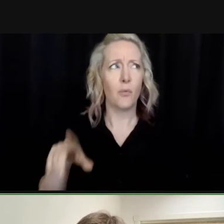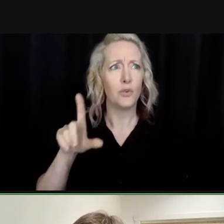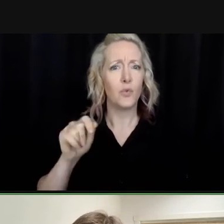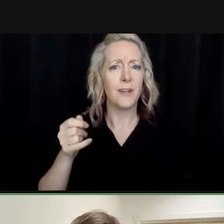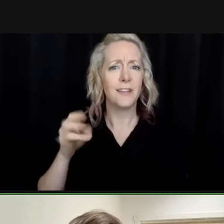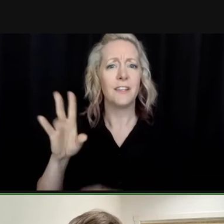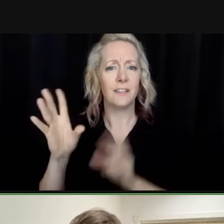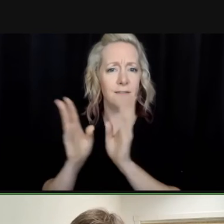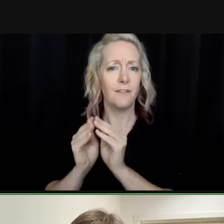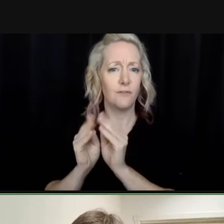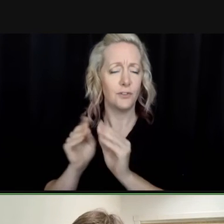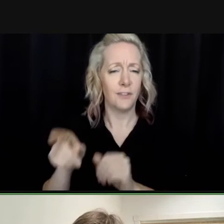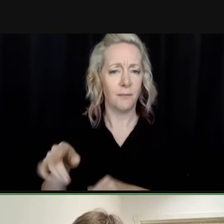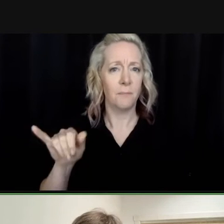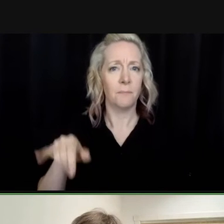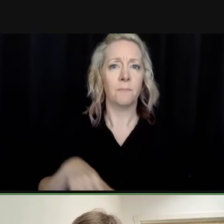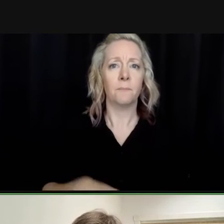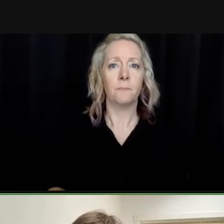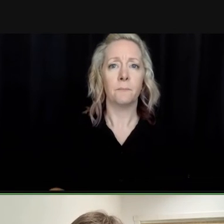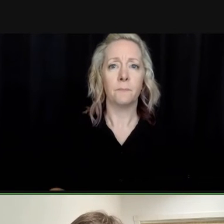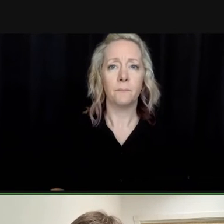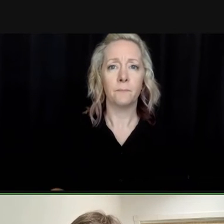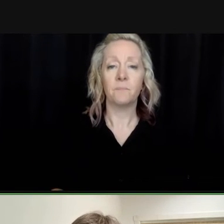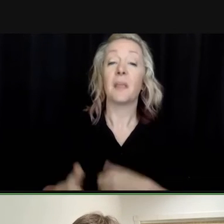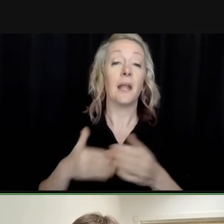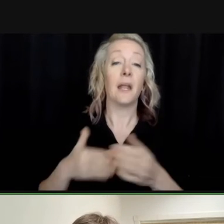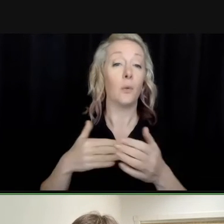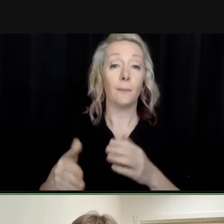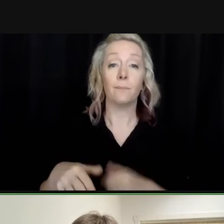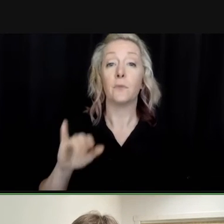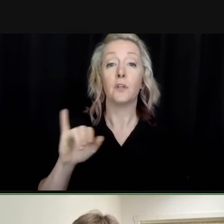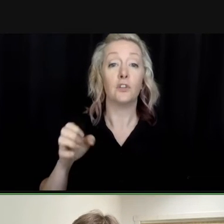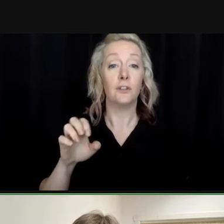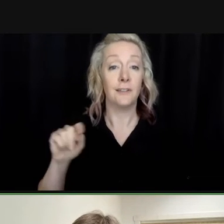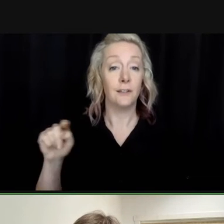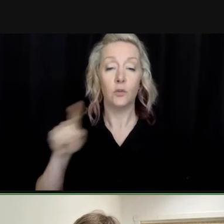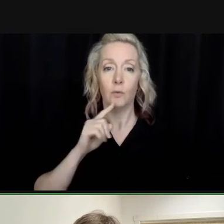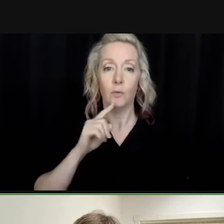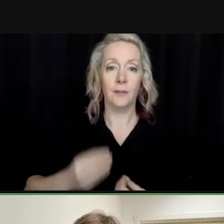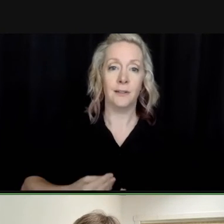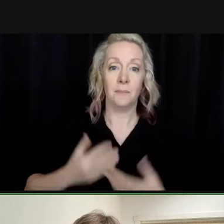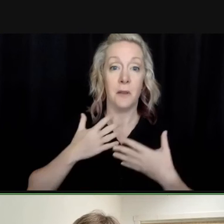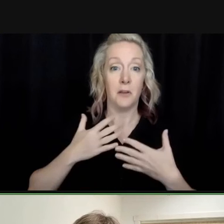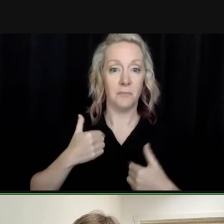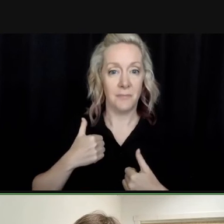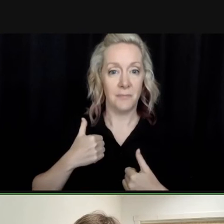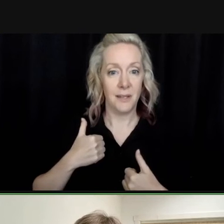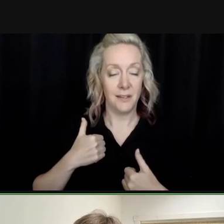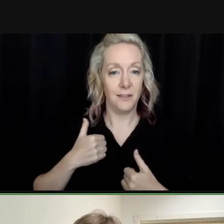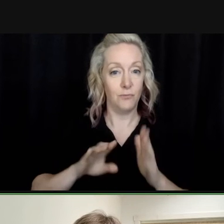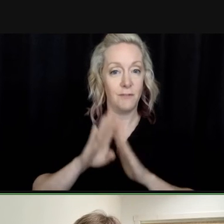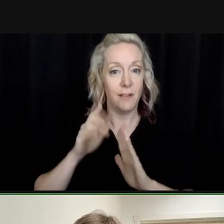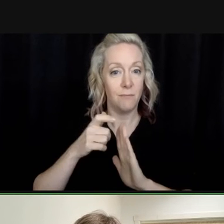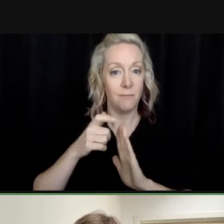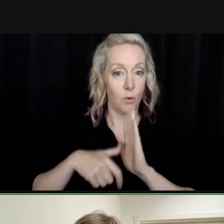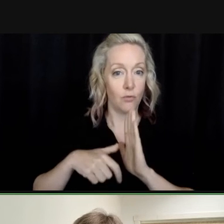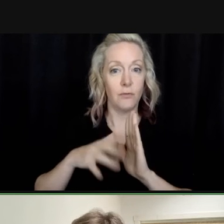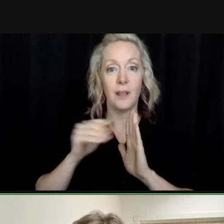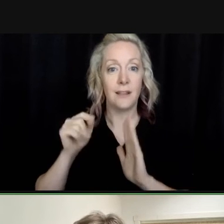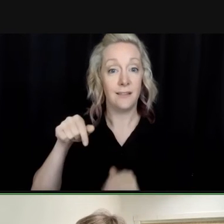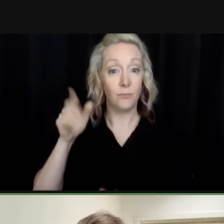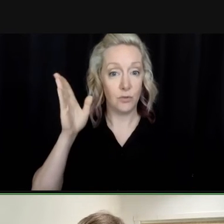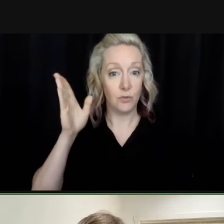2017 conference. Charge conference. So anyways, Jet was a big inspiration, and you're going to hear more about why and her